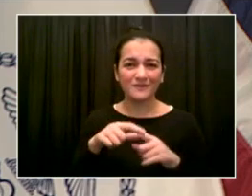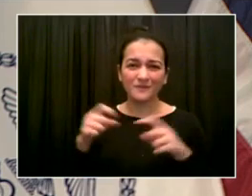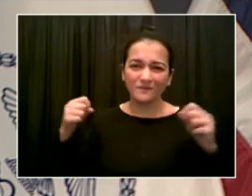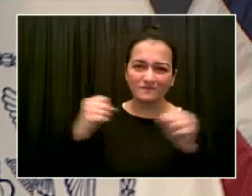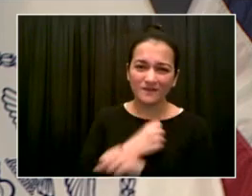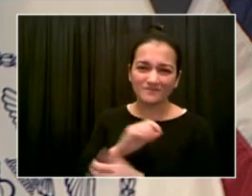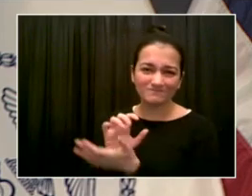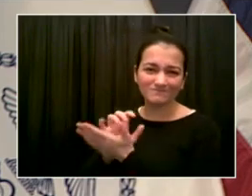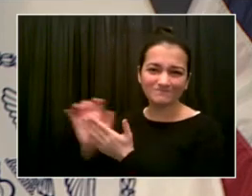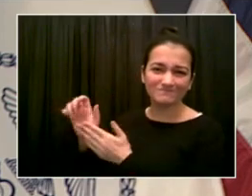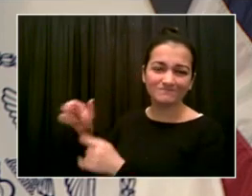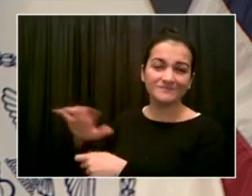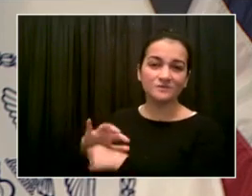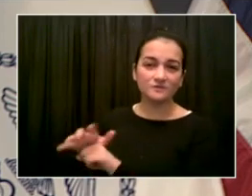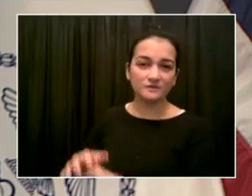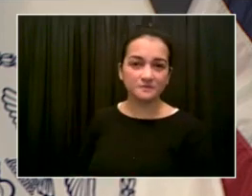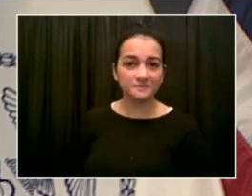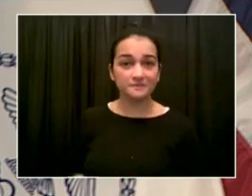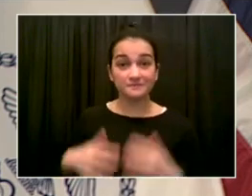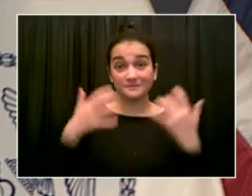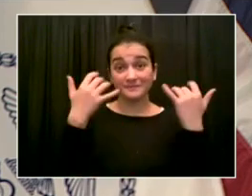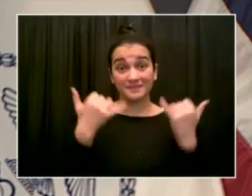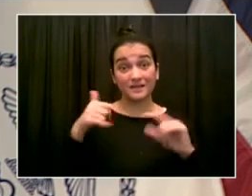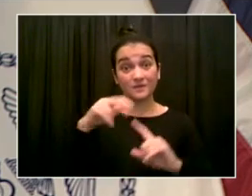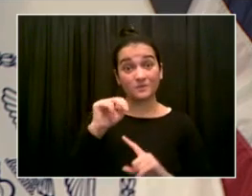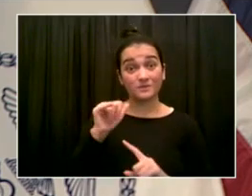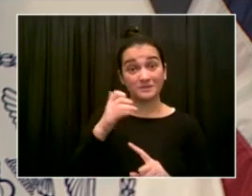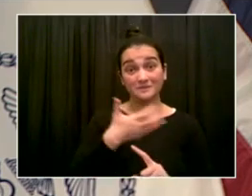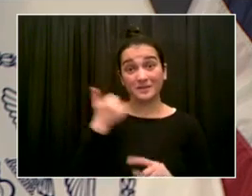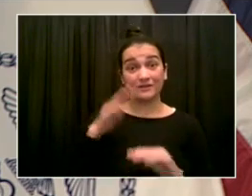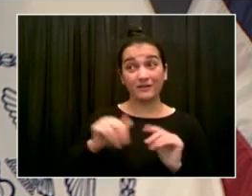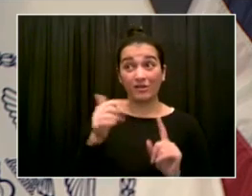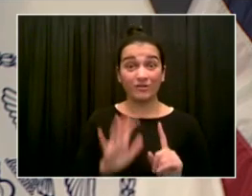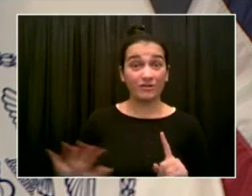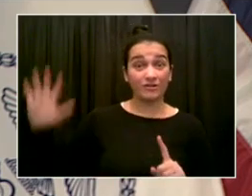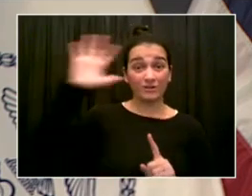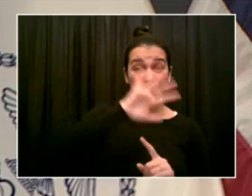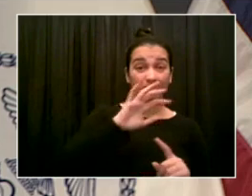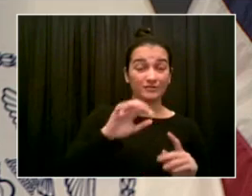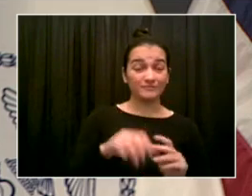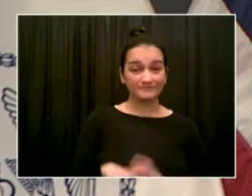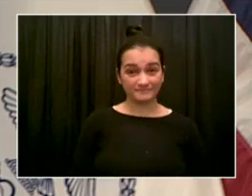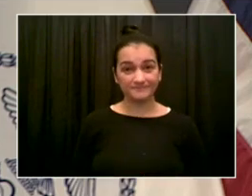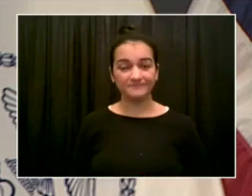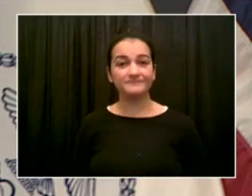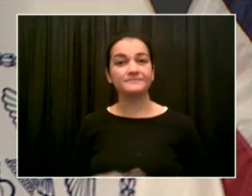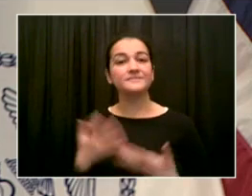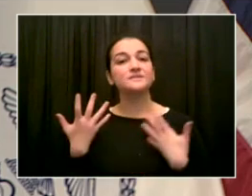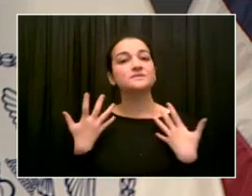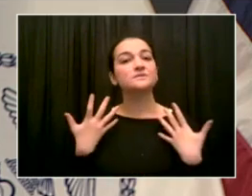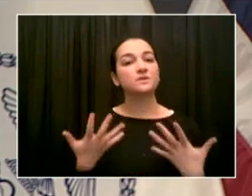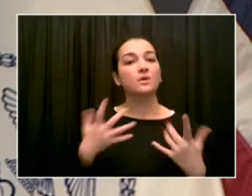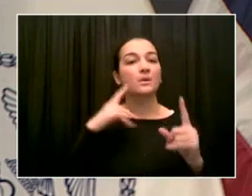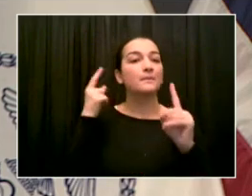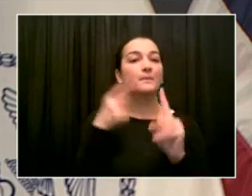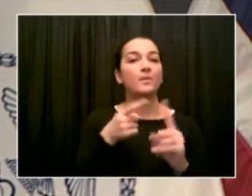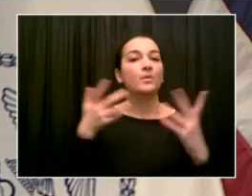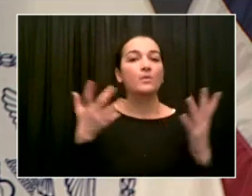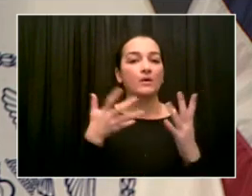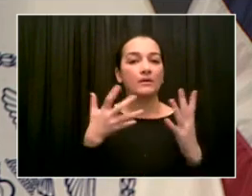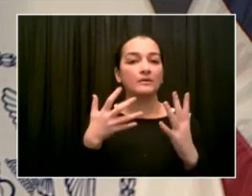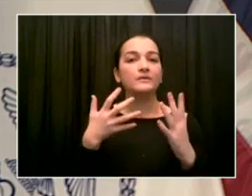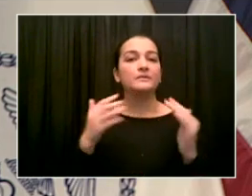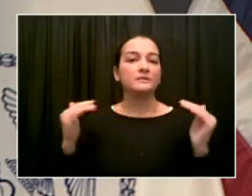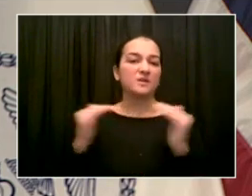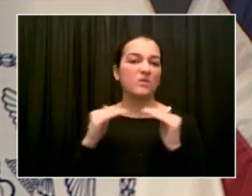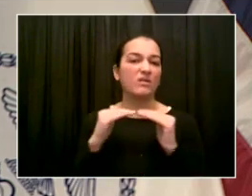fight inequality. I'm convinced we've done a lot to make an impact. There's a lot more to do. That's why I put out the plan last week. There's a lot more to do in the city.